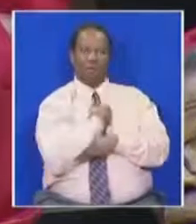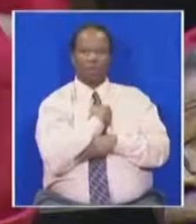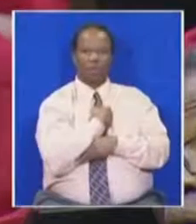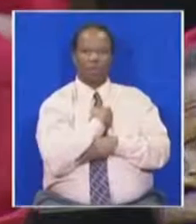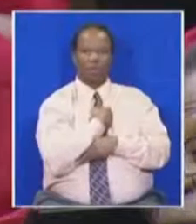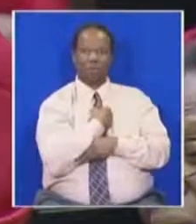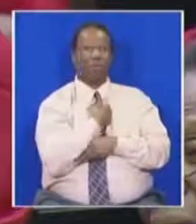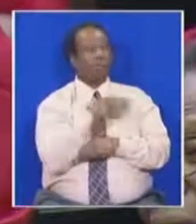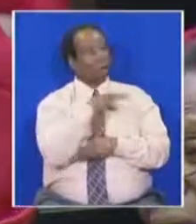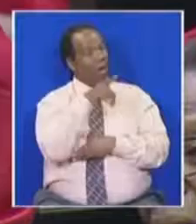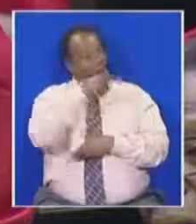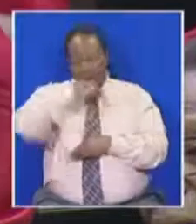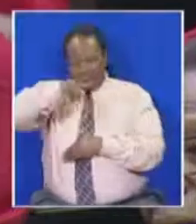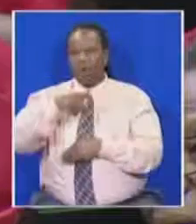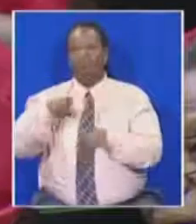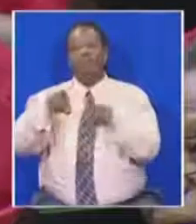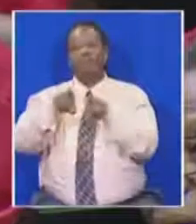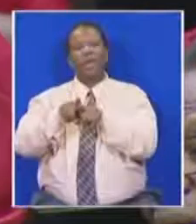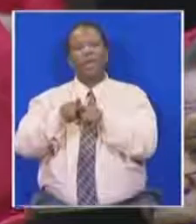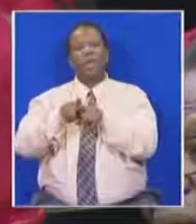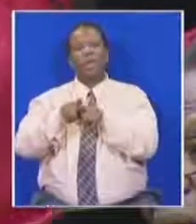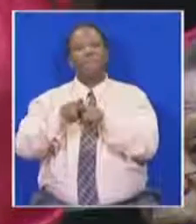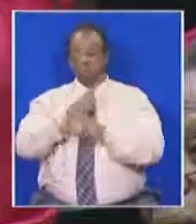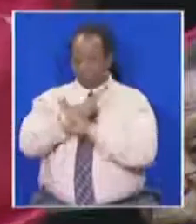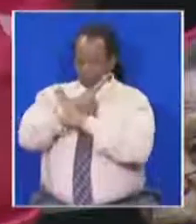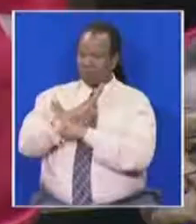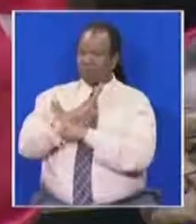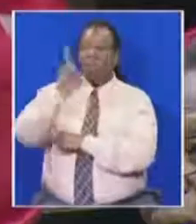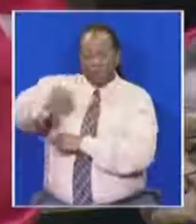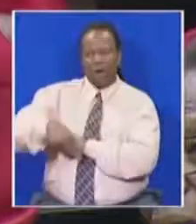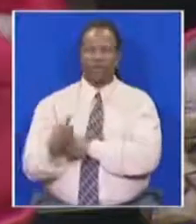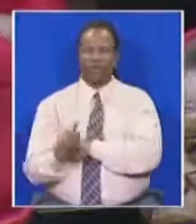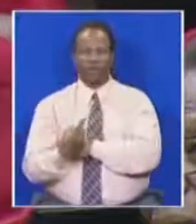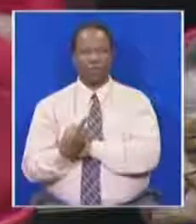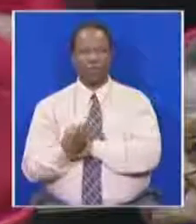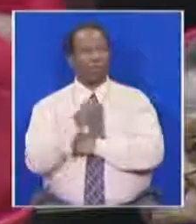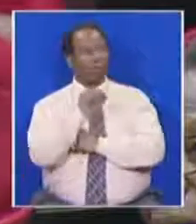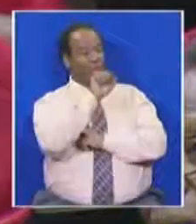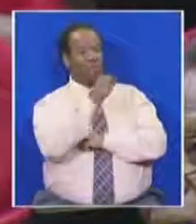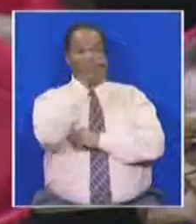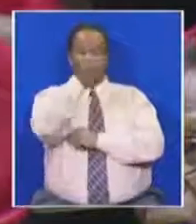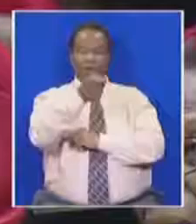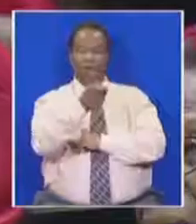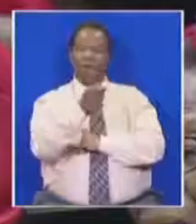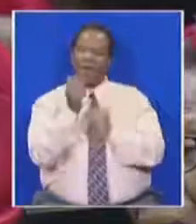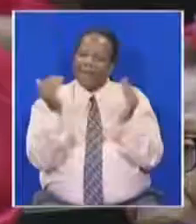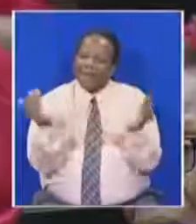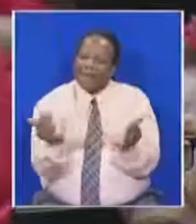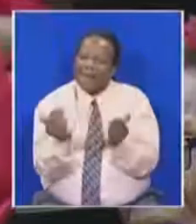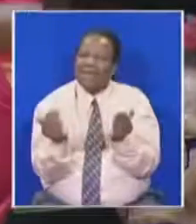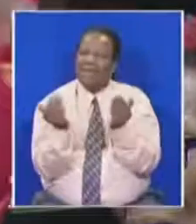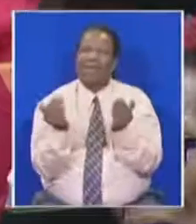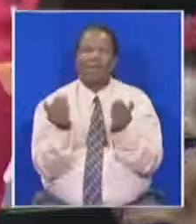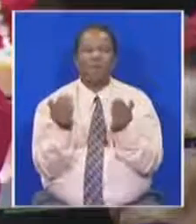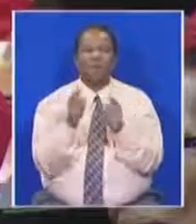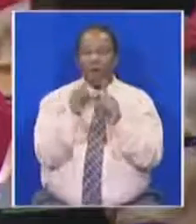your protection. So a caring speaker who's concerned about all members of parliament and their